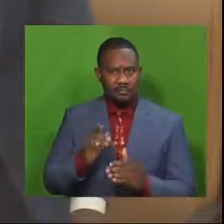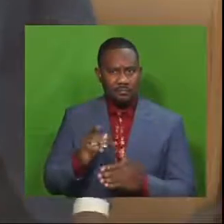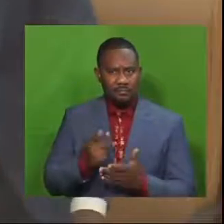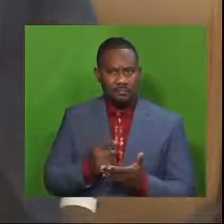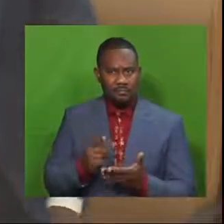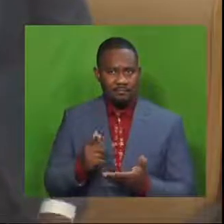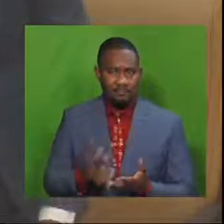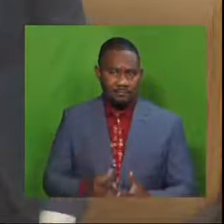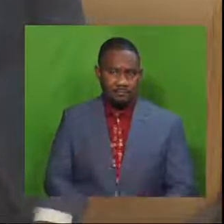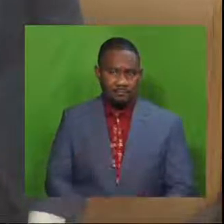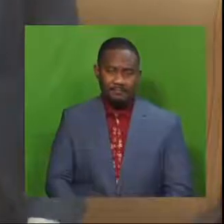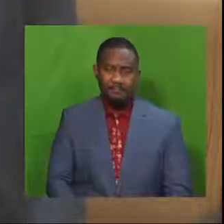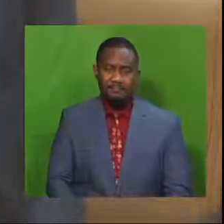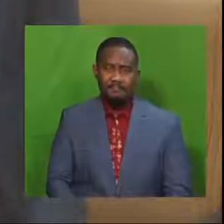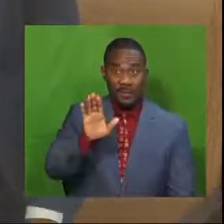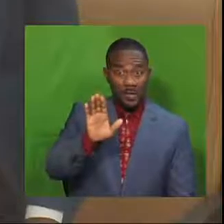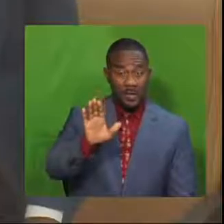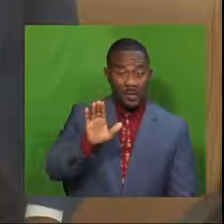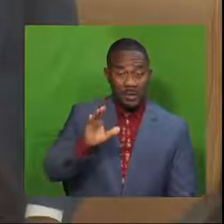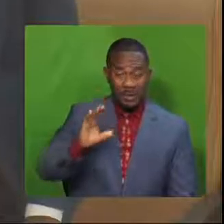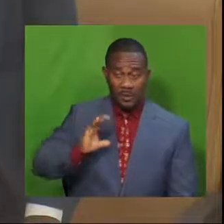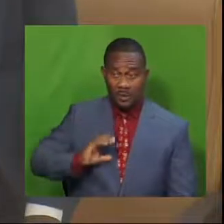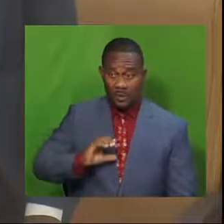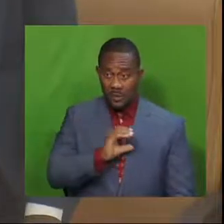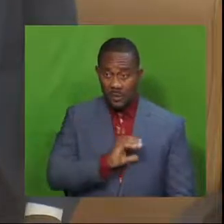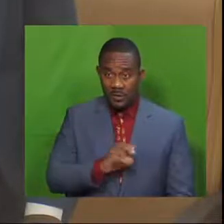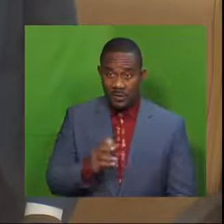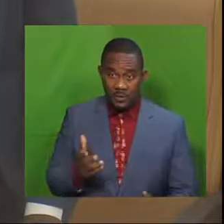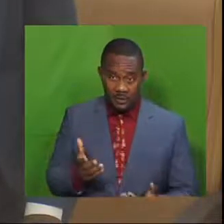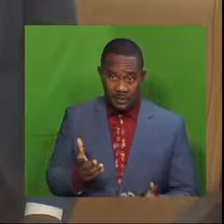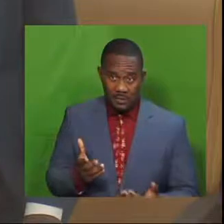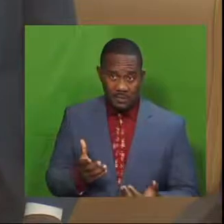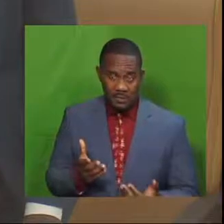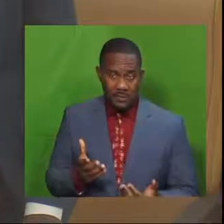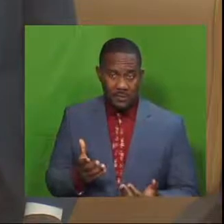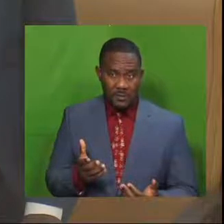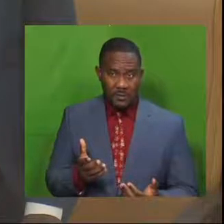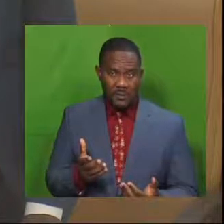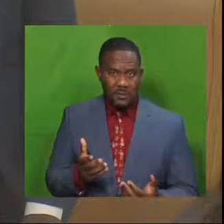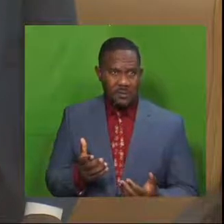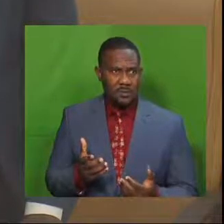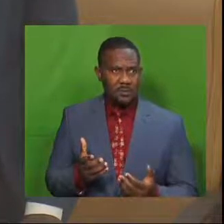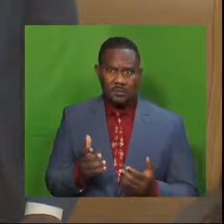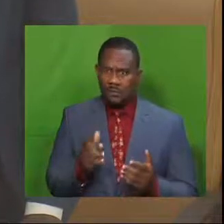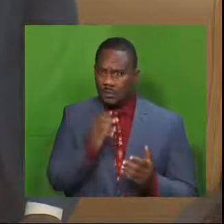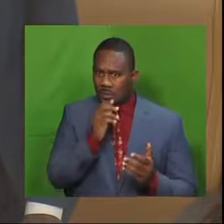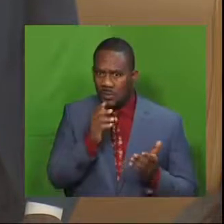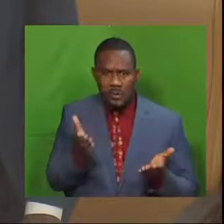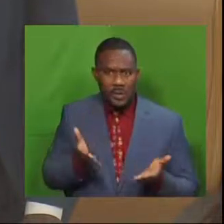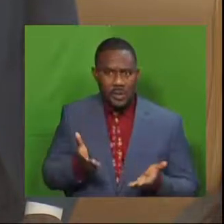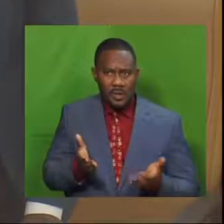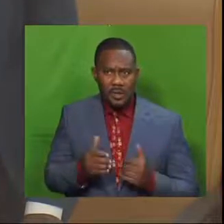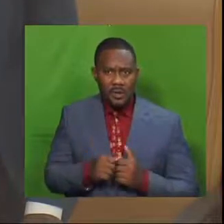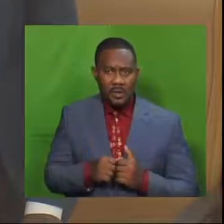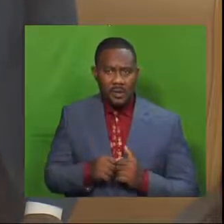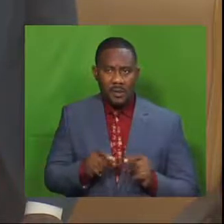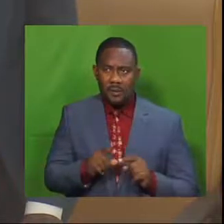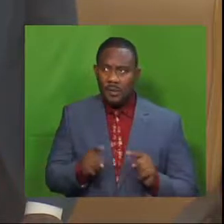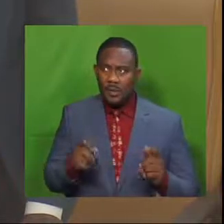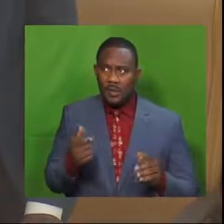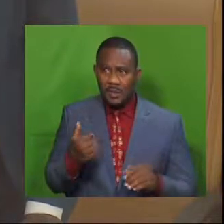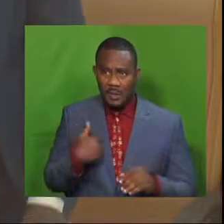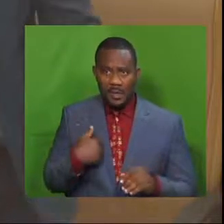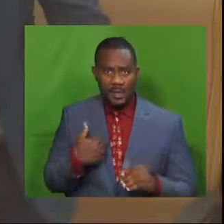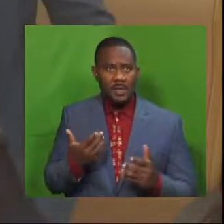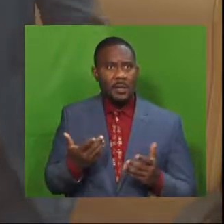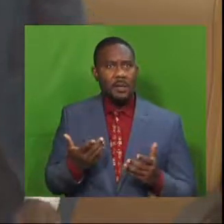chair of your committee is unavoidably absent. But if you be pleased, I have